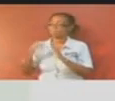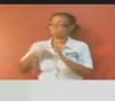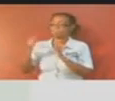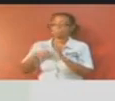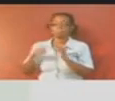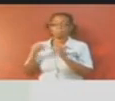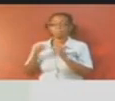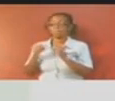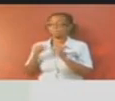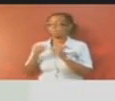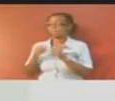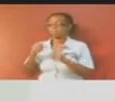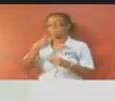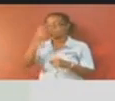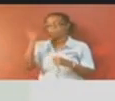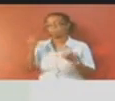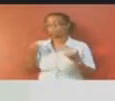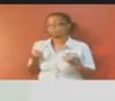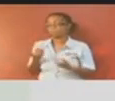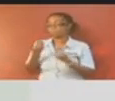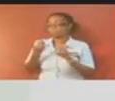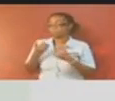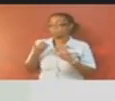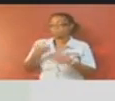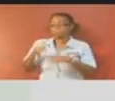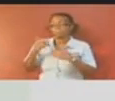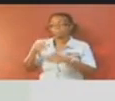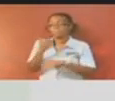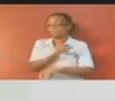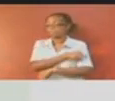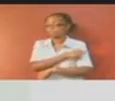factor in our fight against COVID-19.